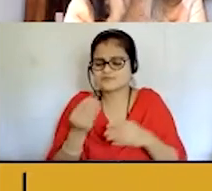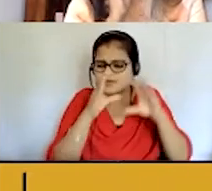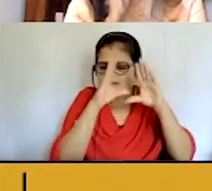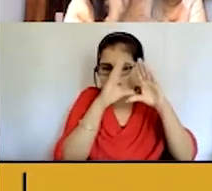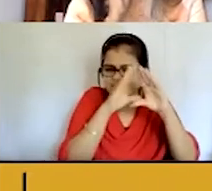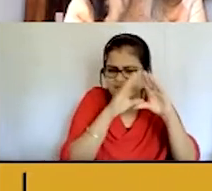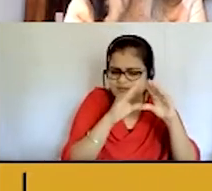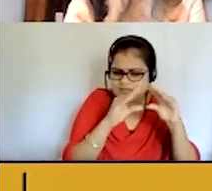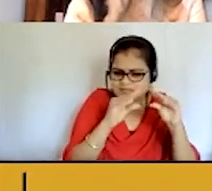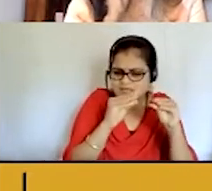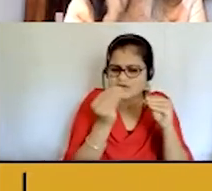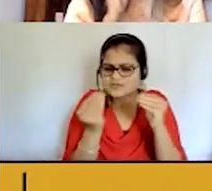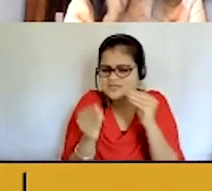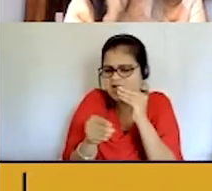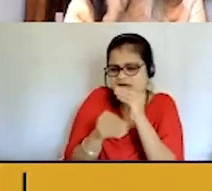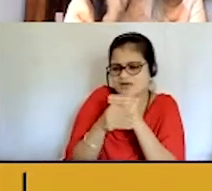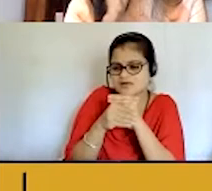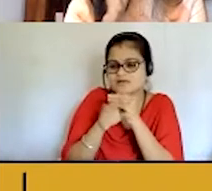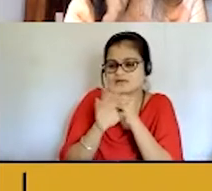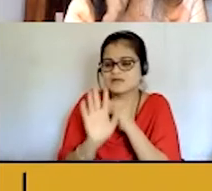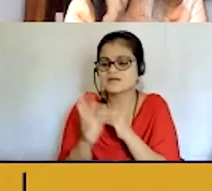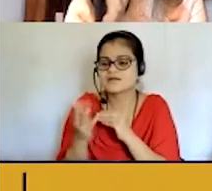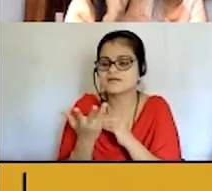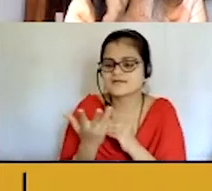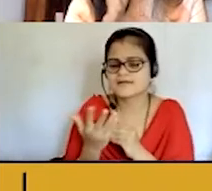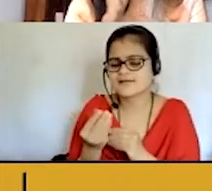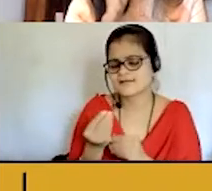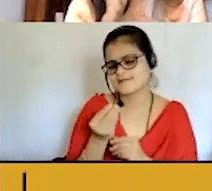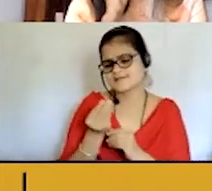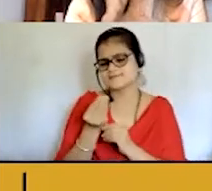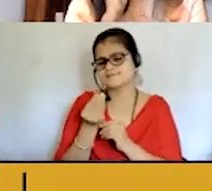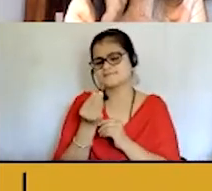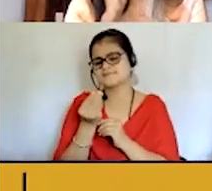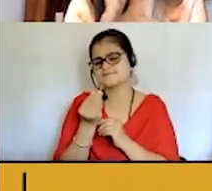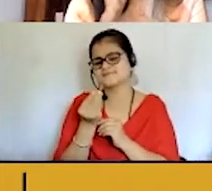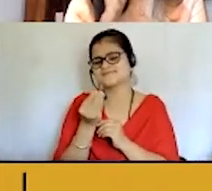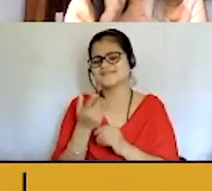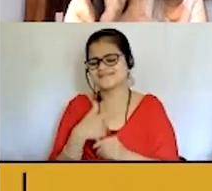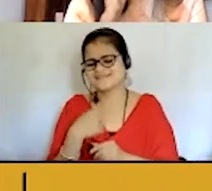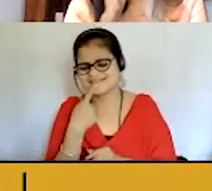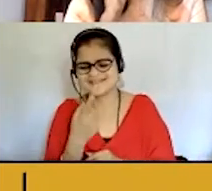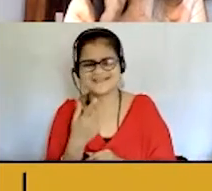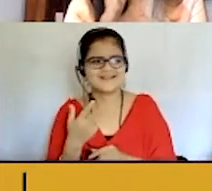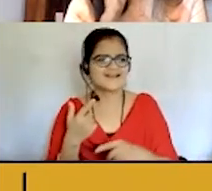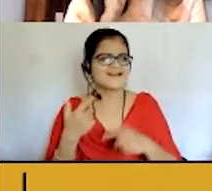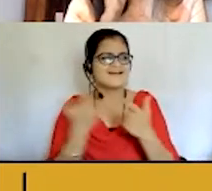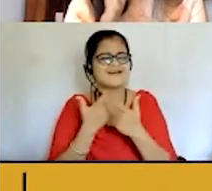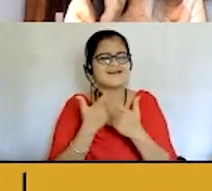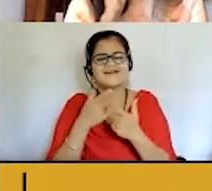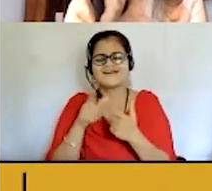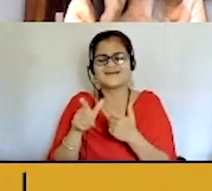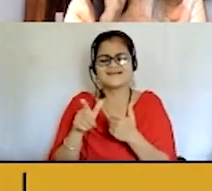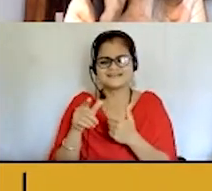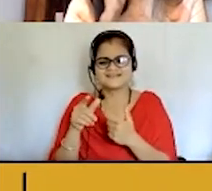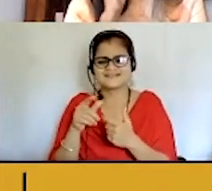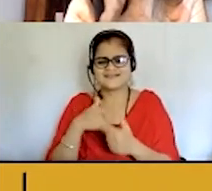with, as you said, longing, bittersweet, I would say. You know, that's what sort of came to us.